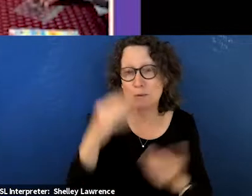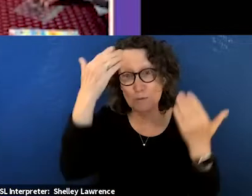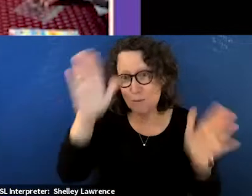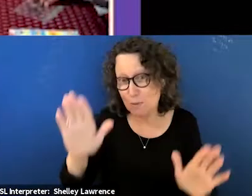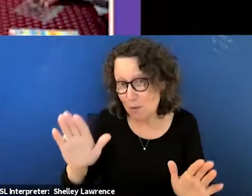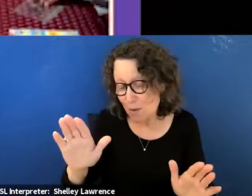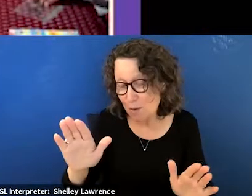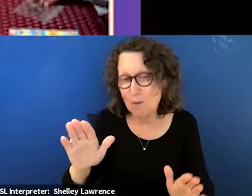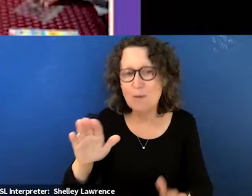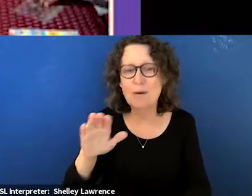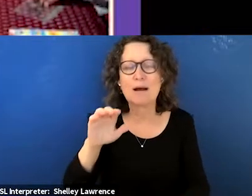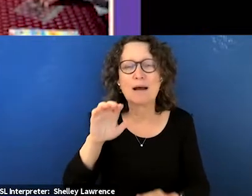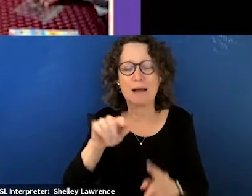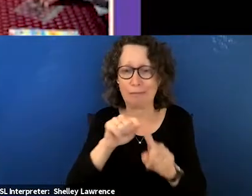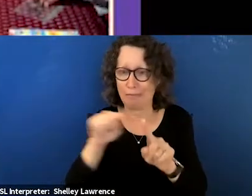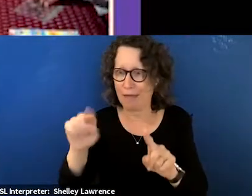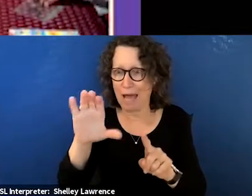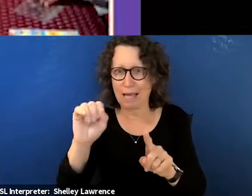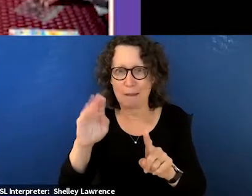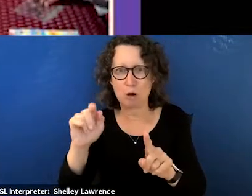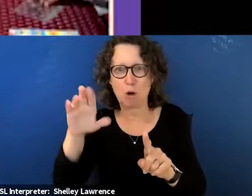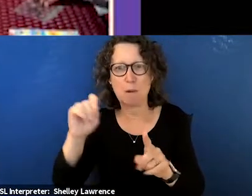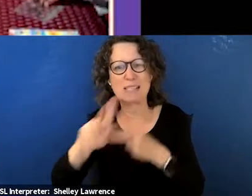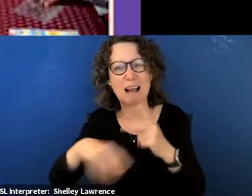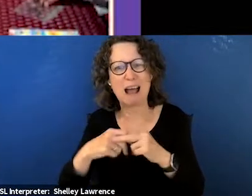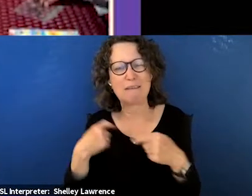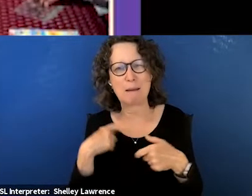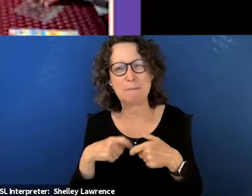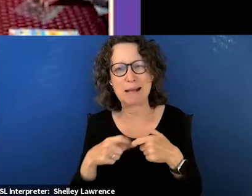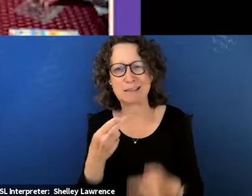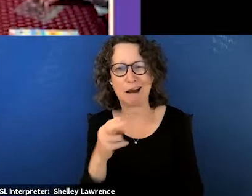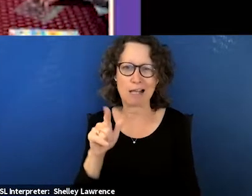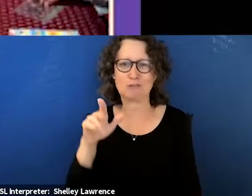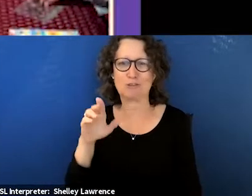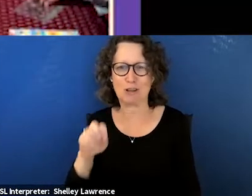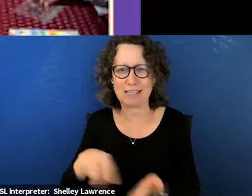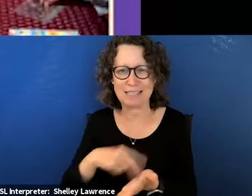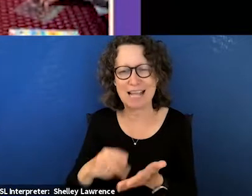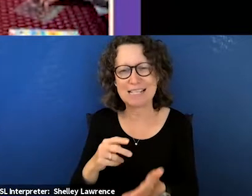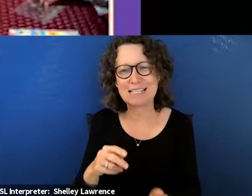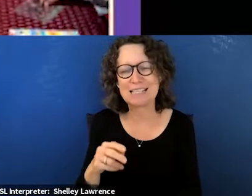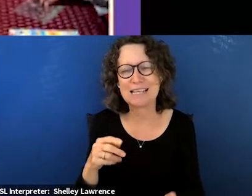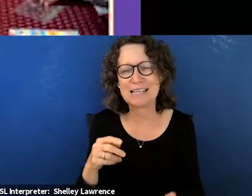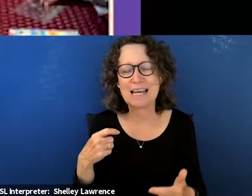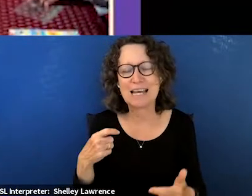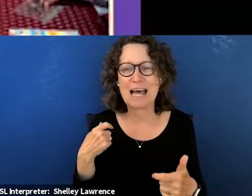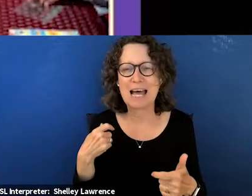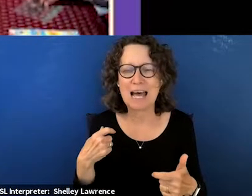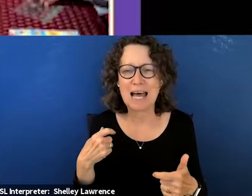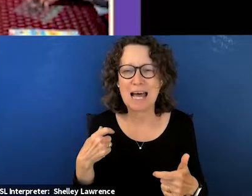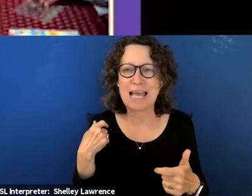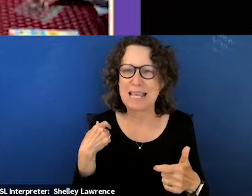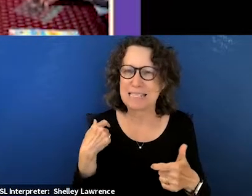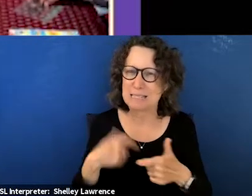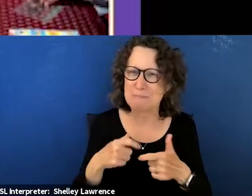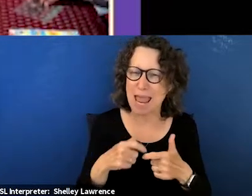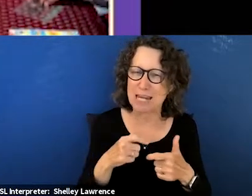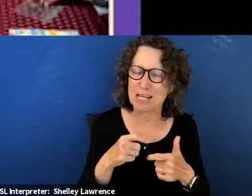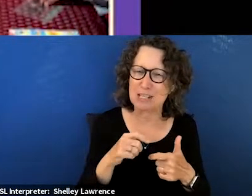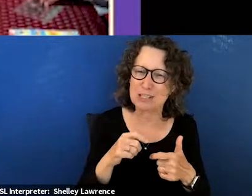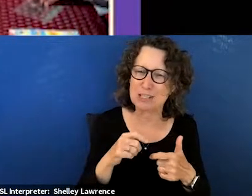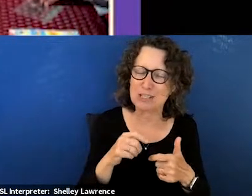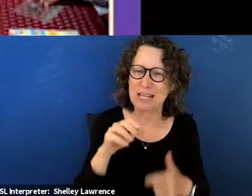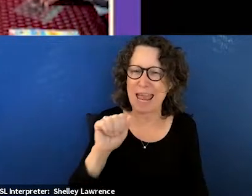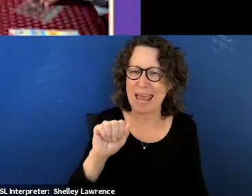know, the caballo dorado is a type of Mexican hustle dance to the Spanish version of My Achy Breaky Heart. It's a real